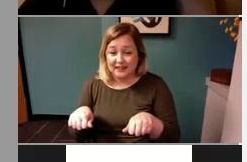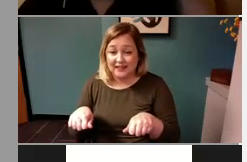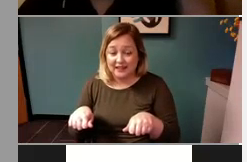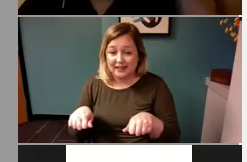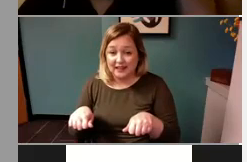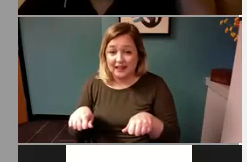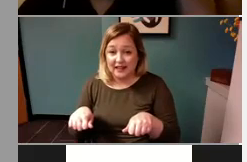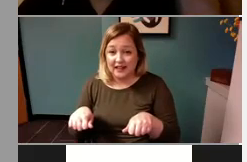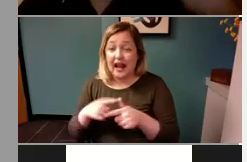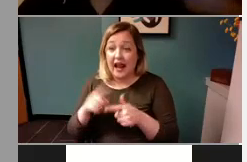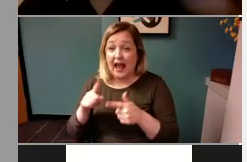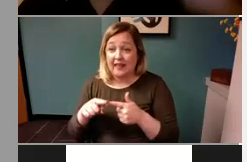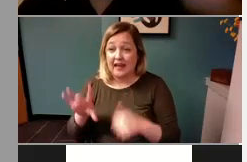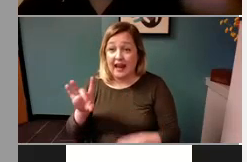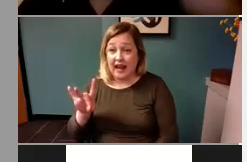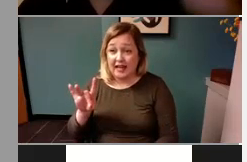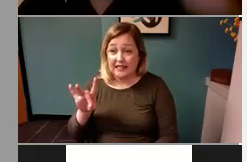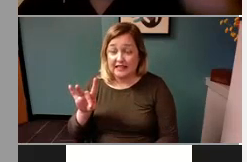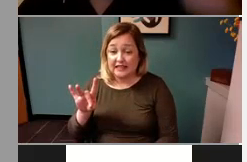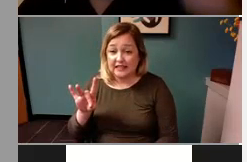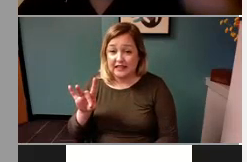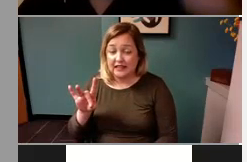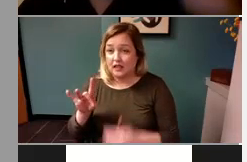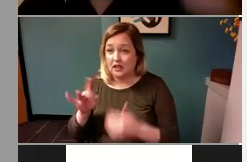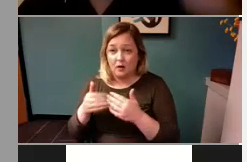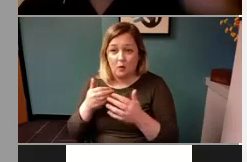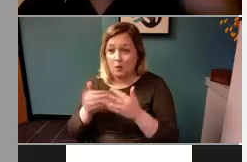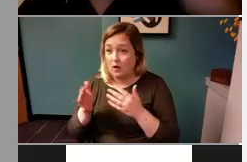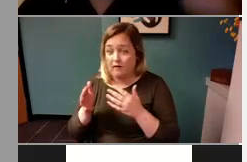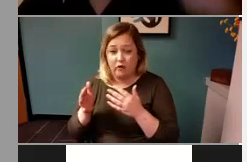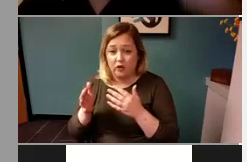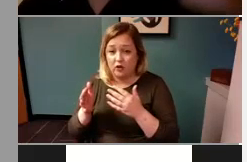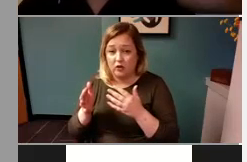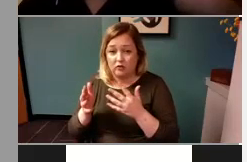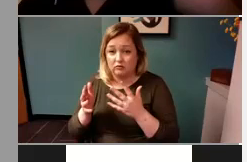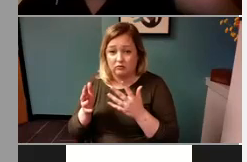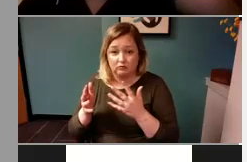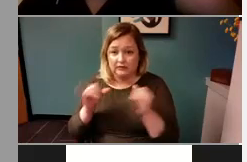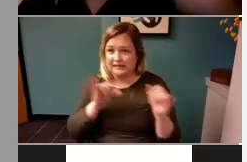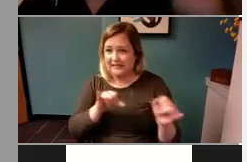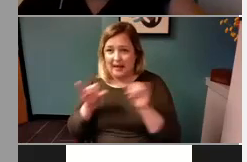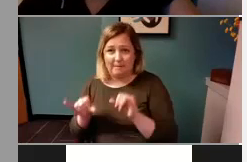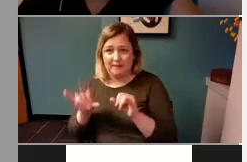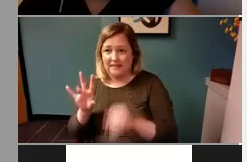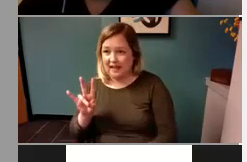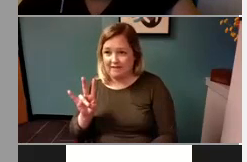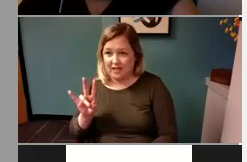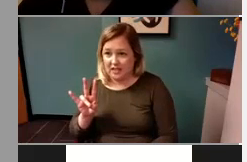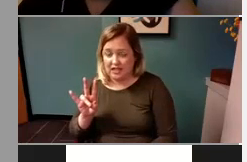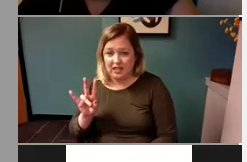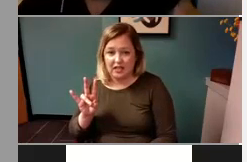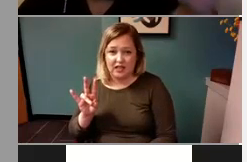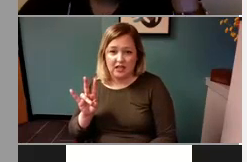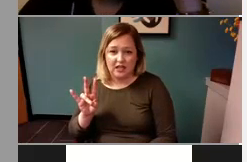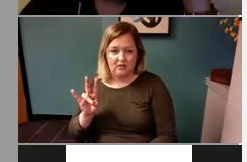then we can color 8 with whatever's the value for 7, and then, so 8 is not a